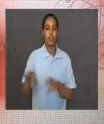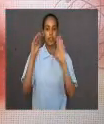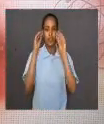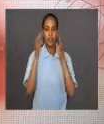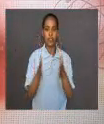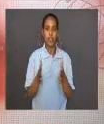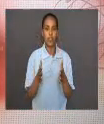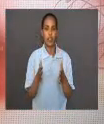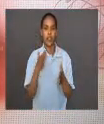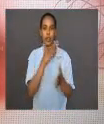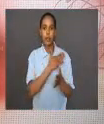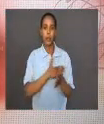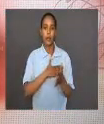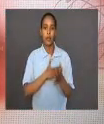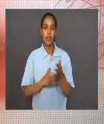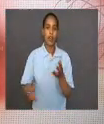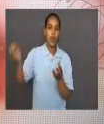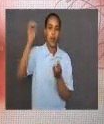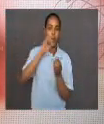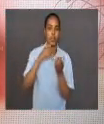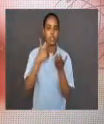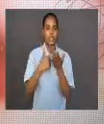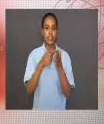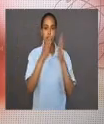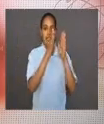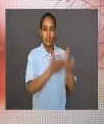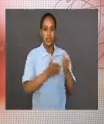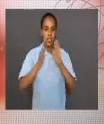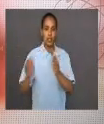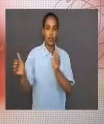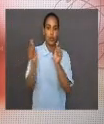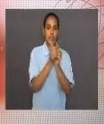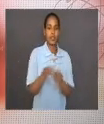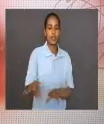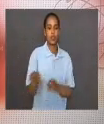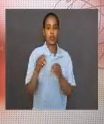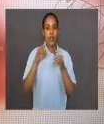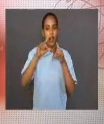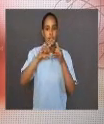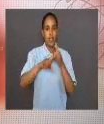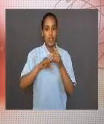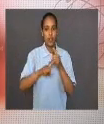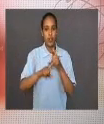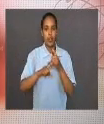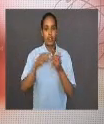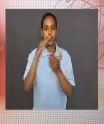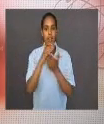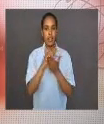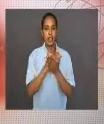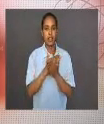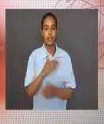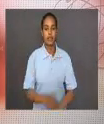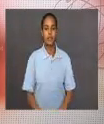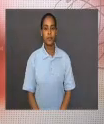Teacher, please go over this chart with the students at the end of the lesson.